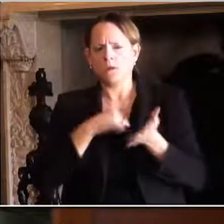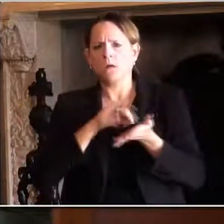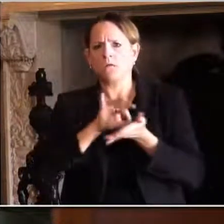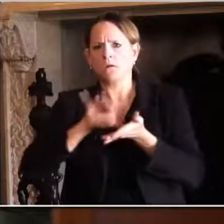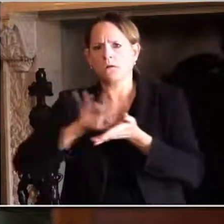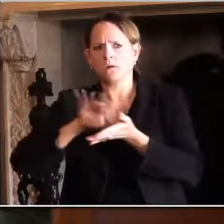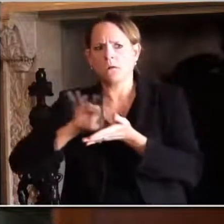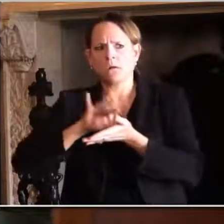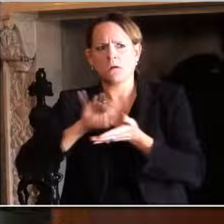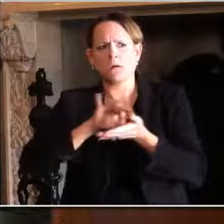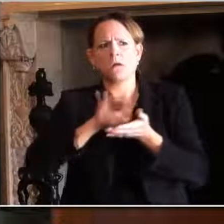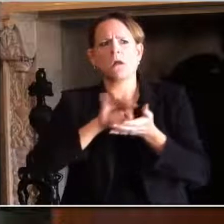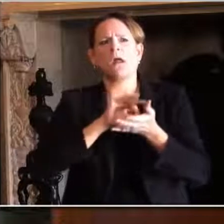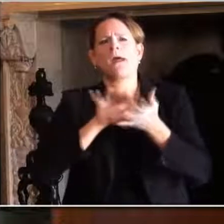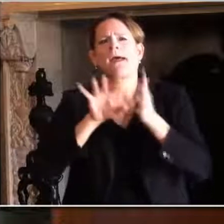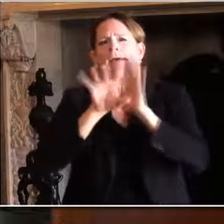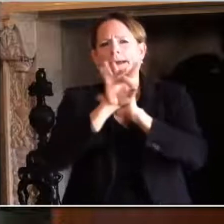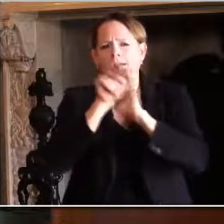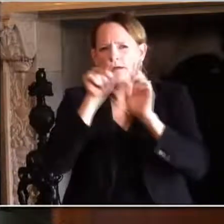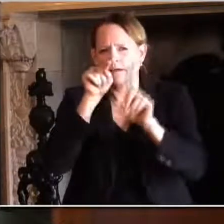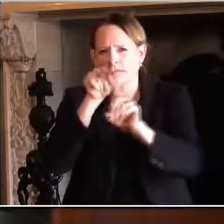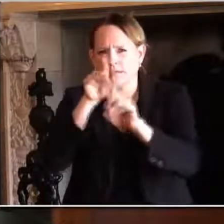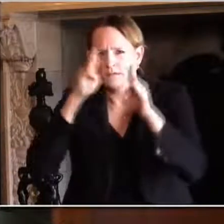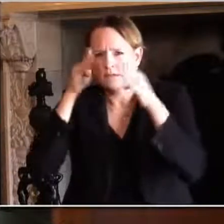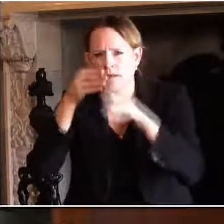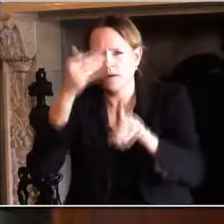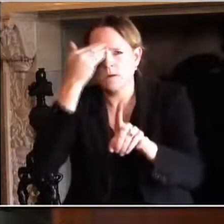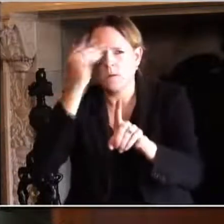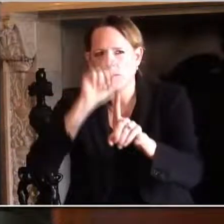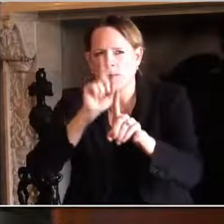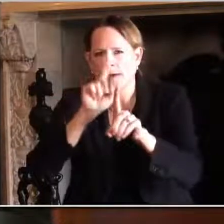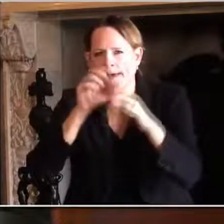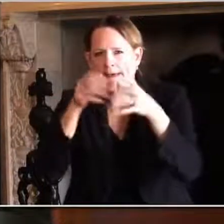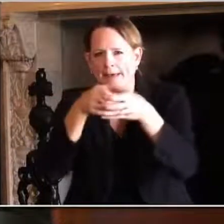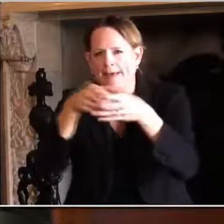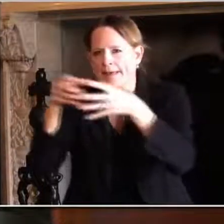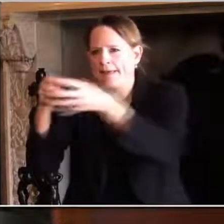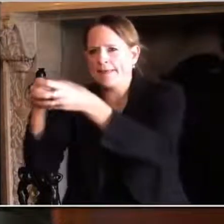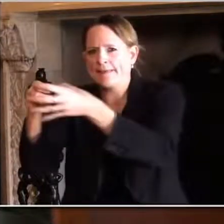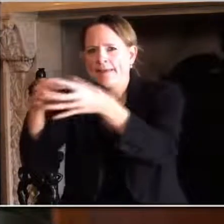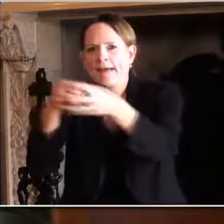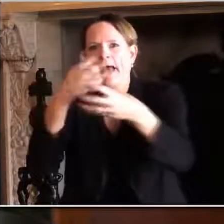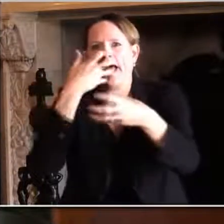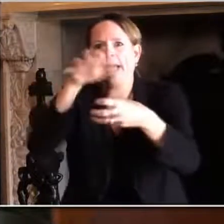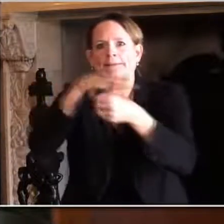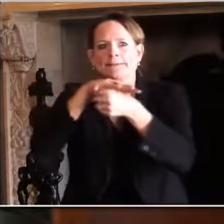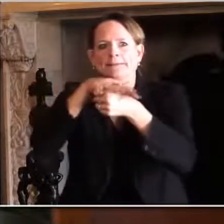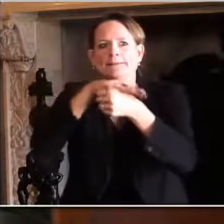daily hand-to-hand combat that needs to be done to really wrap around the virus and keep